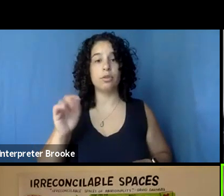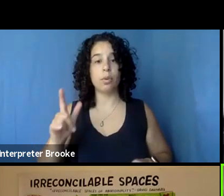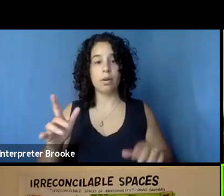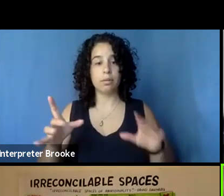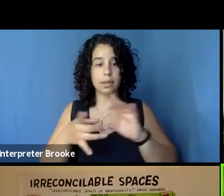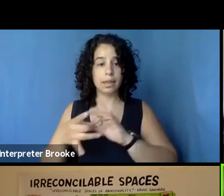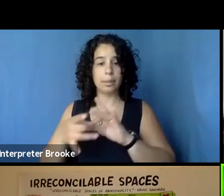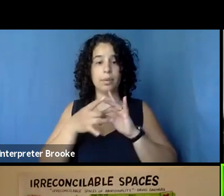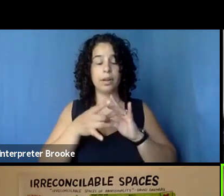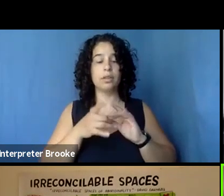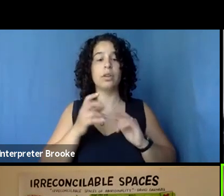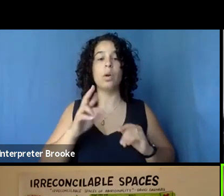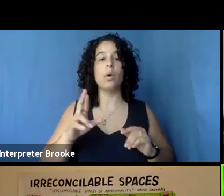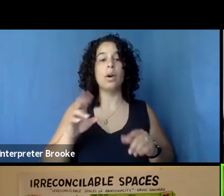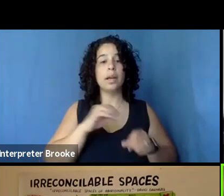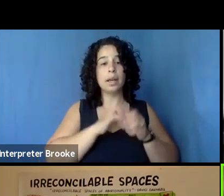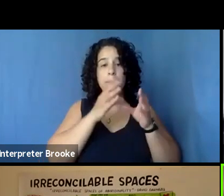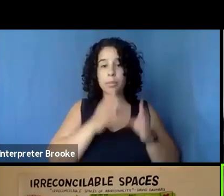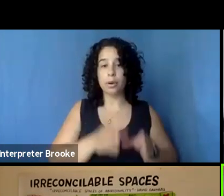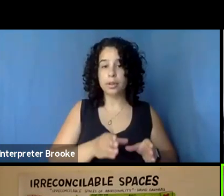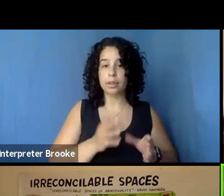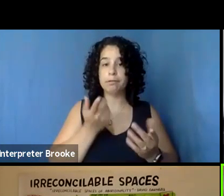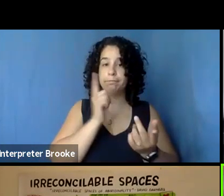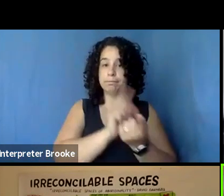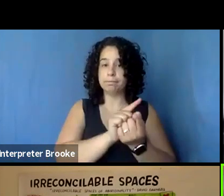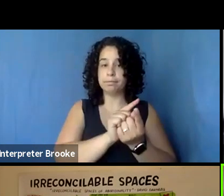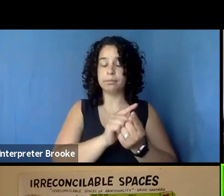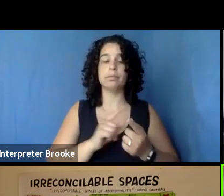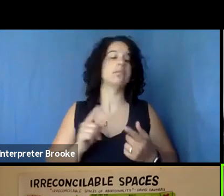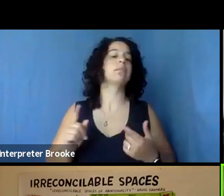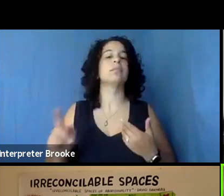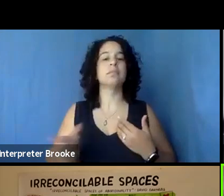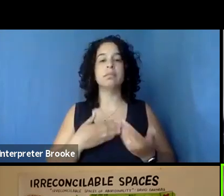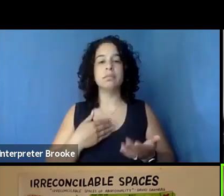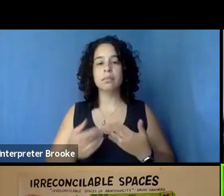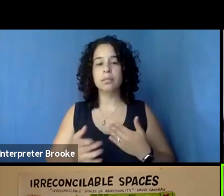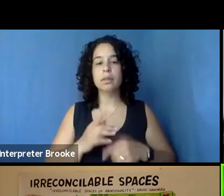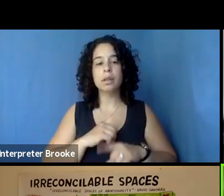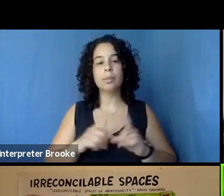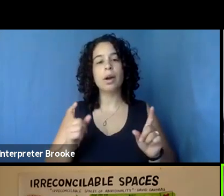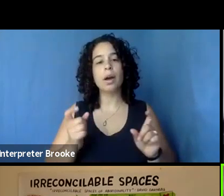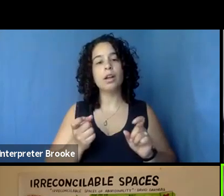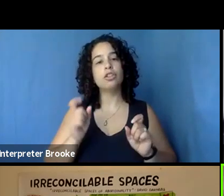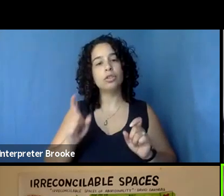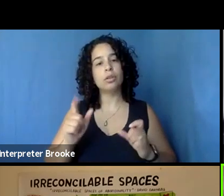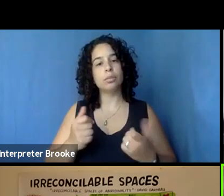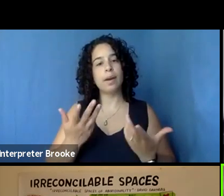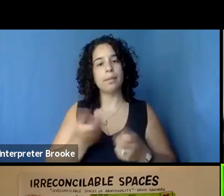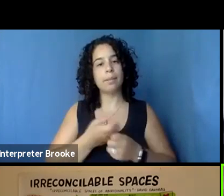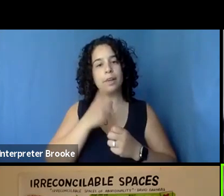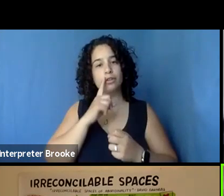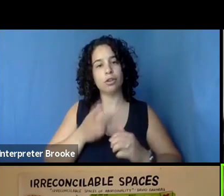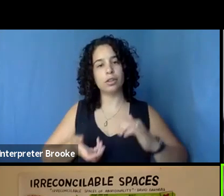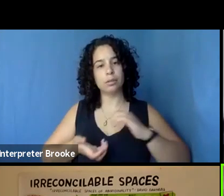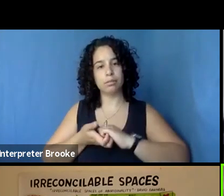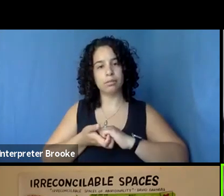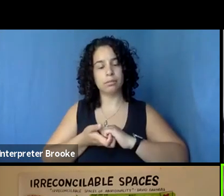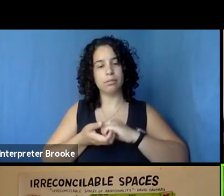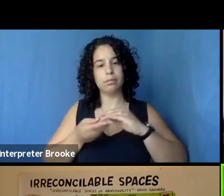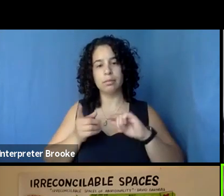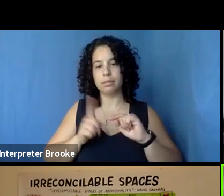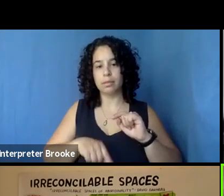collaborations when we meet in person, face to face, how do we actively make room for irreconcilable spaces to form within